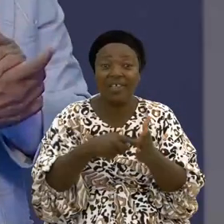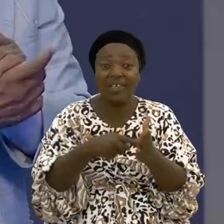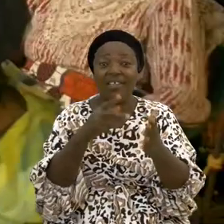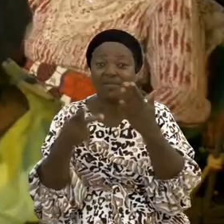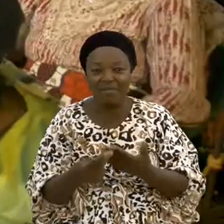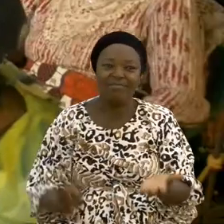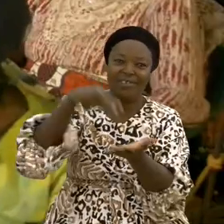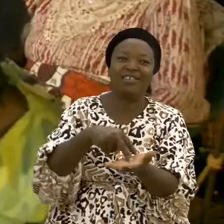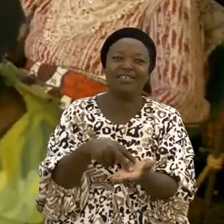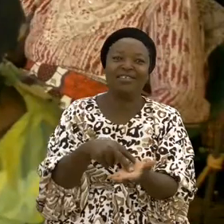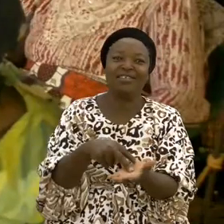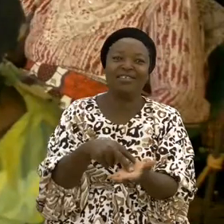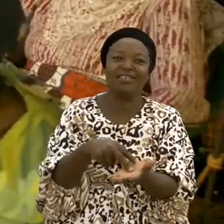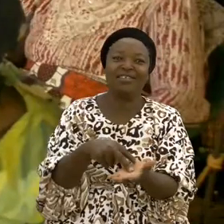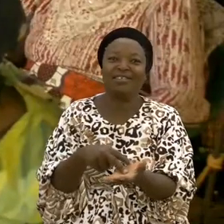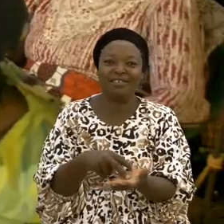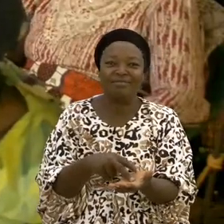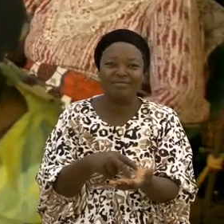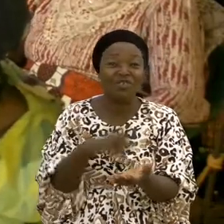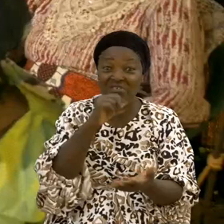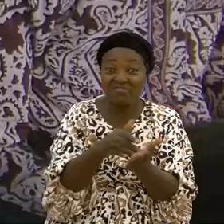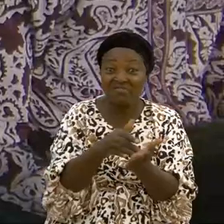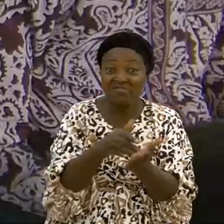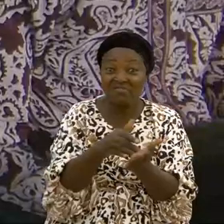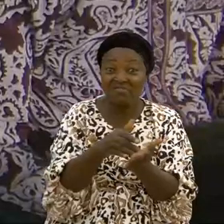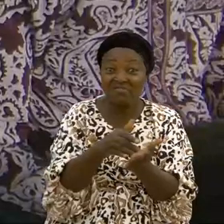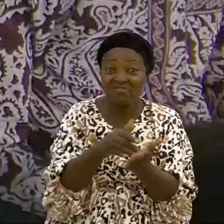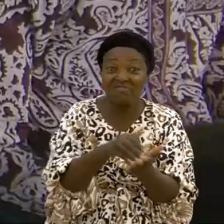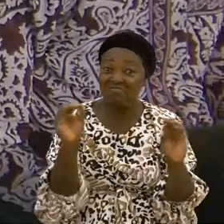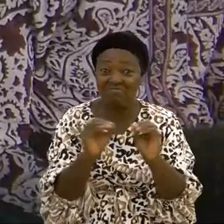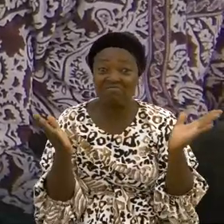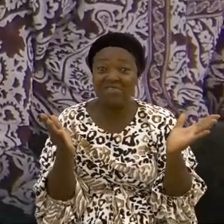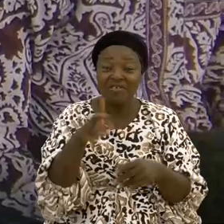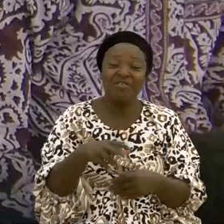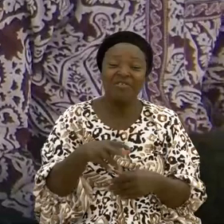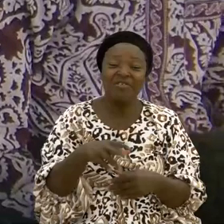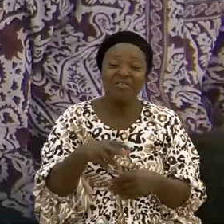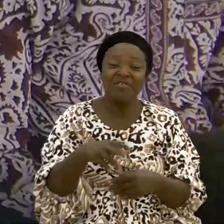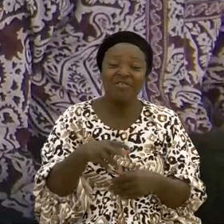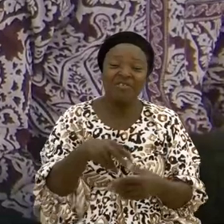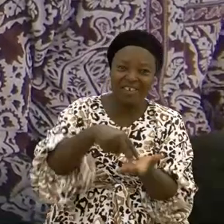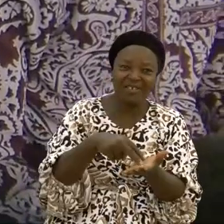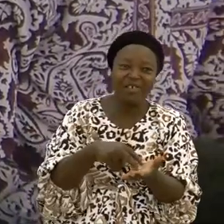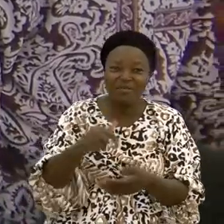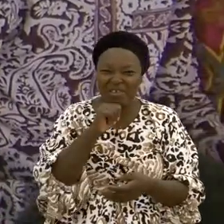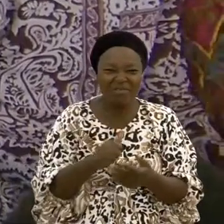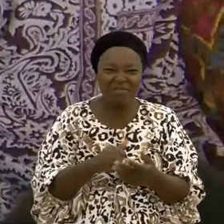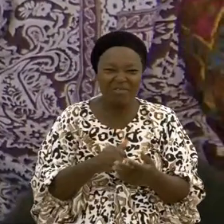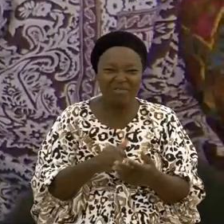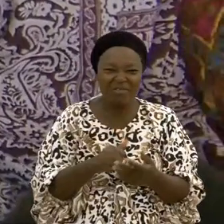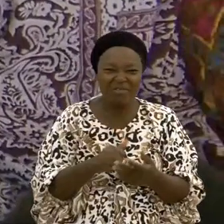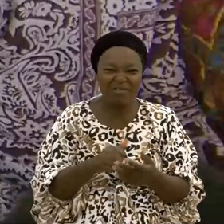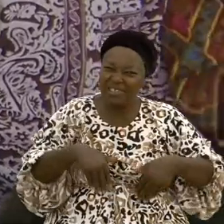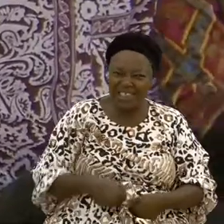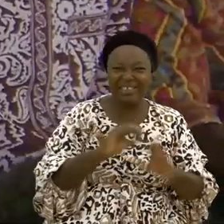rise up. You are not weak anymore, rise up. You are not impotent anymore, rise